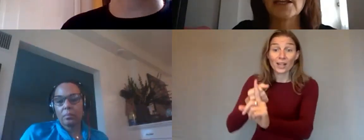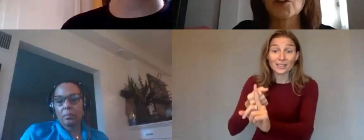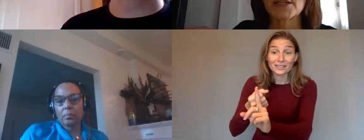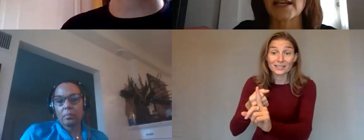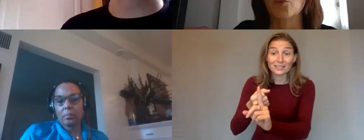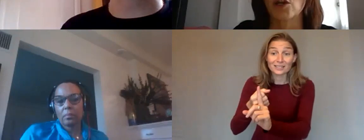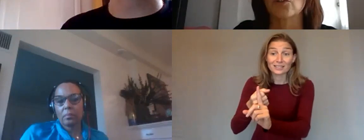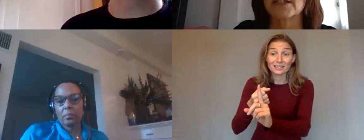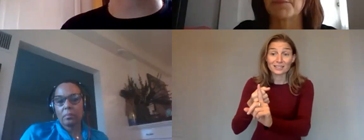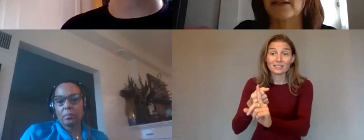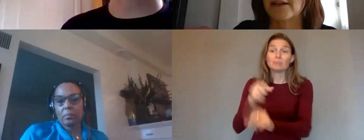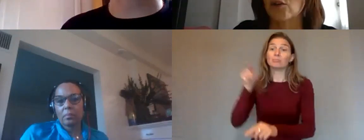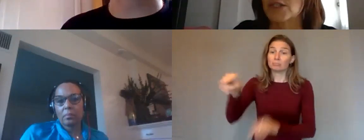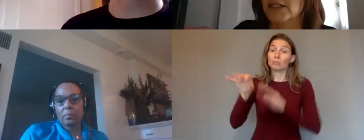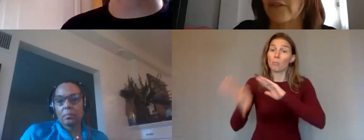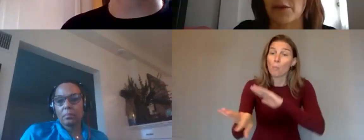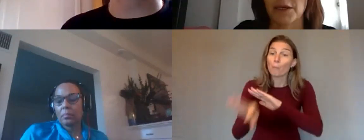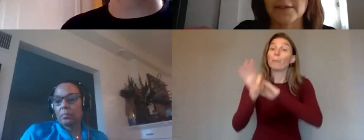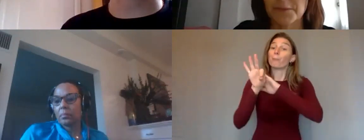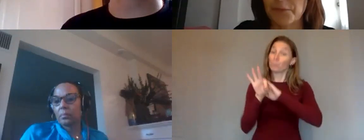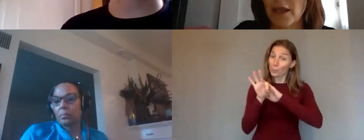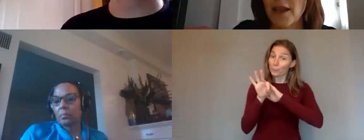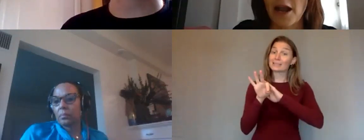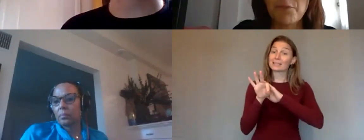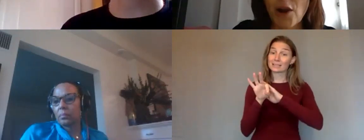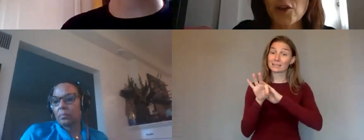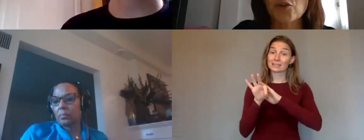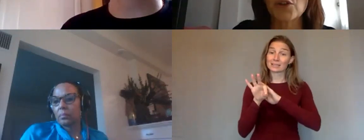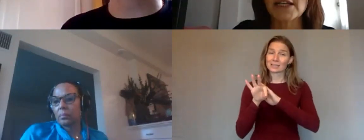to lead US work on disability inclusive development.